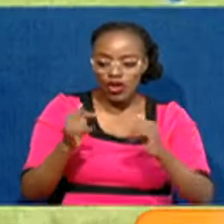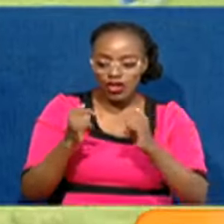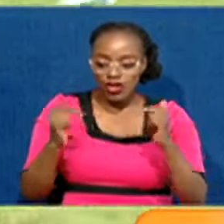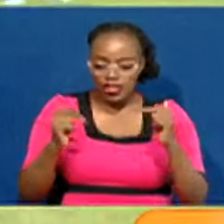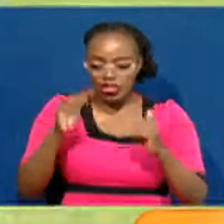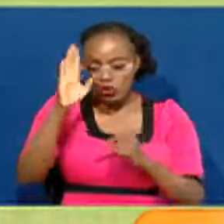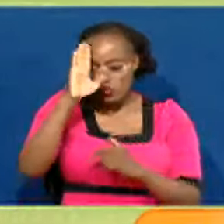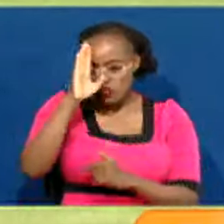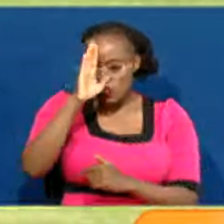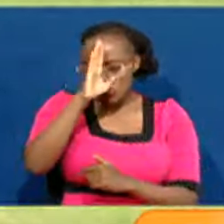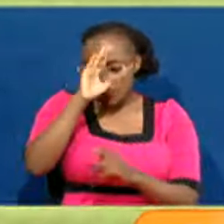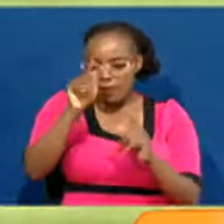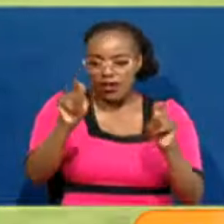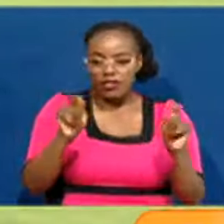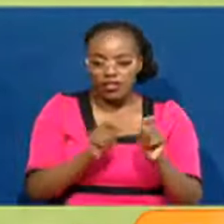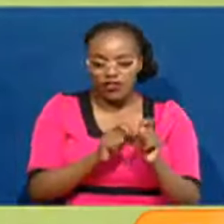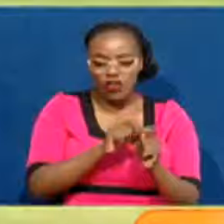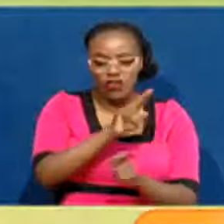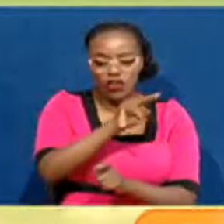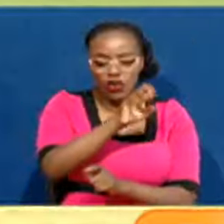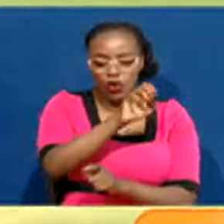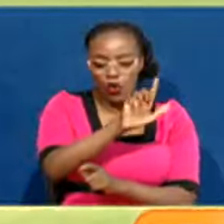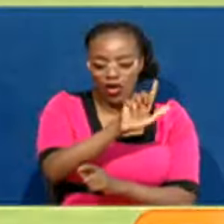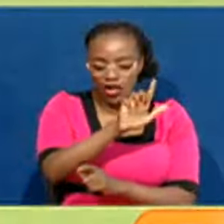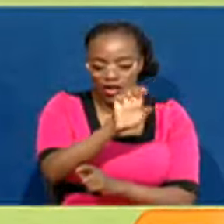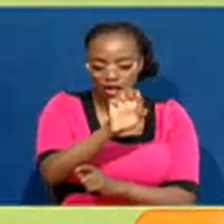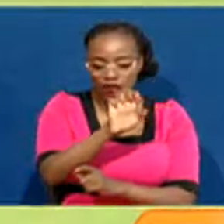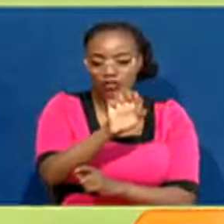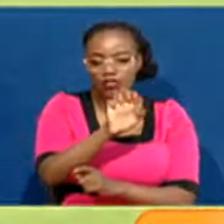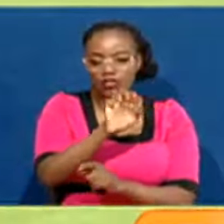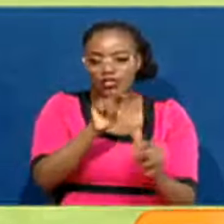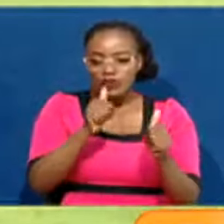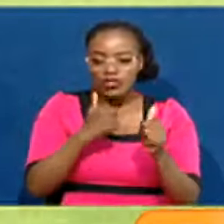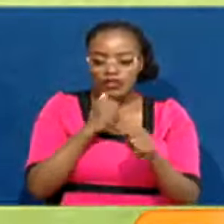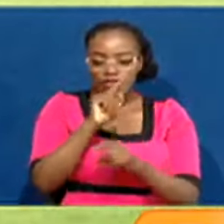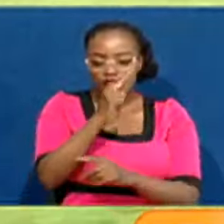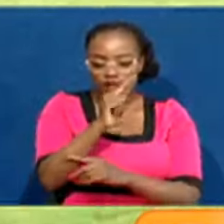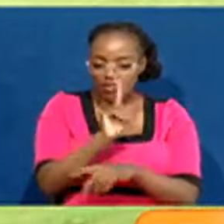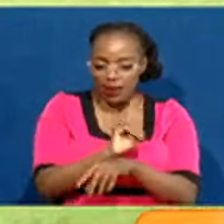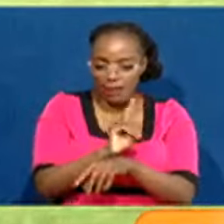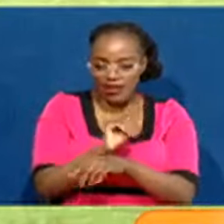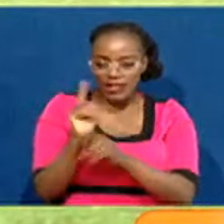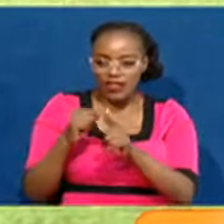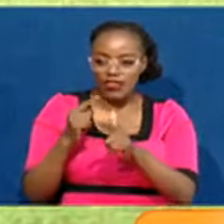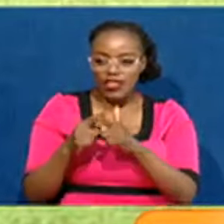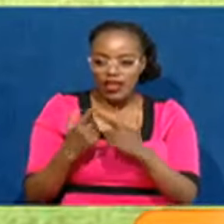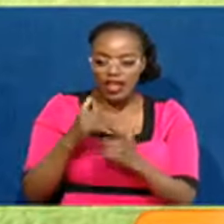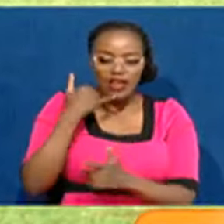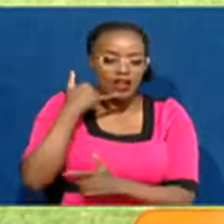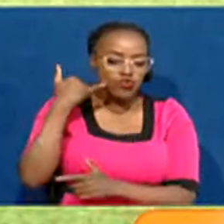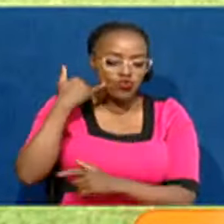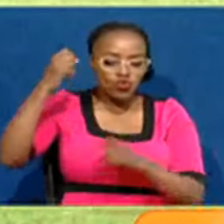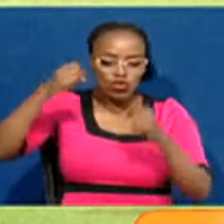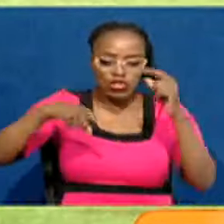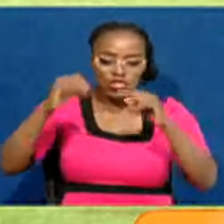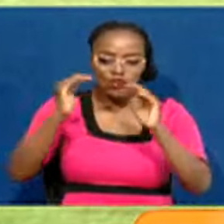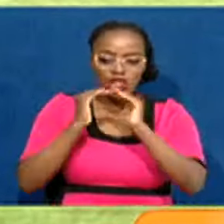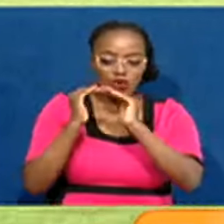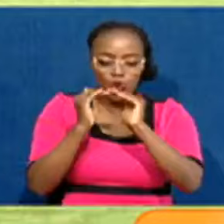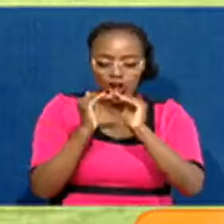Queens. Noel Amutata gave the visitors the lead in the first minute of the match before Nakuru City Queens